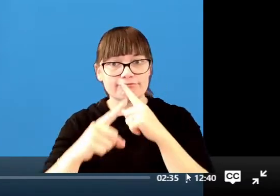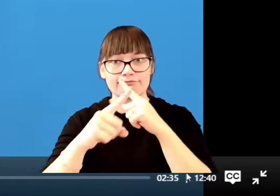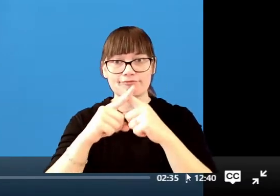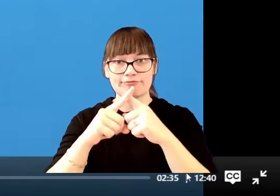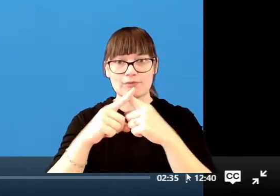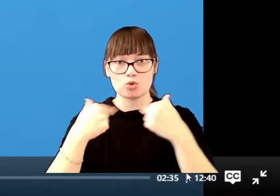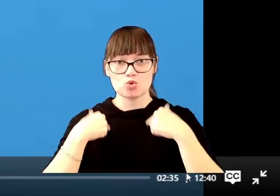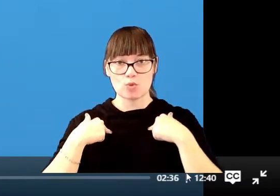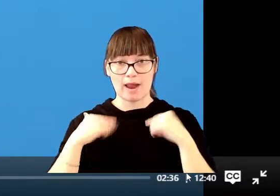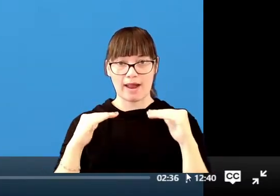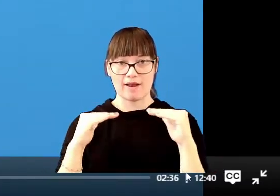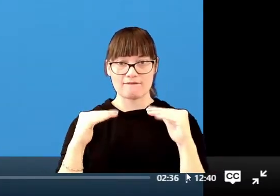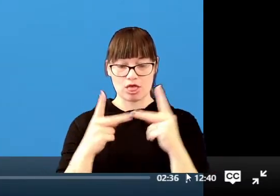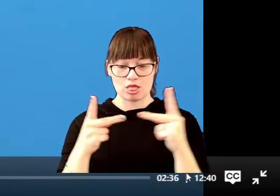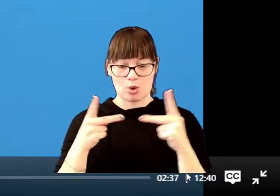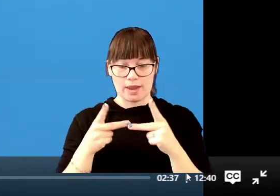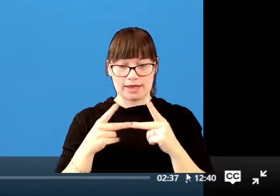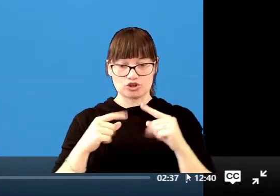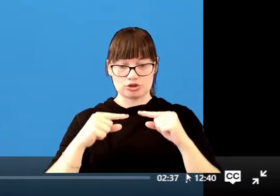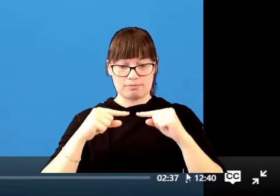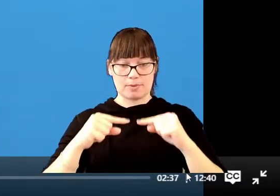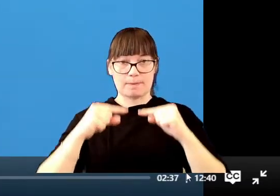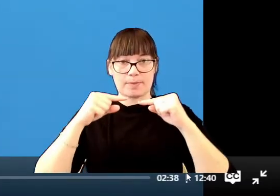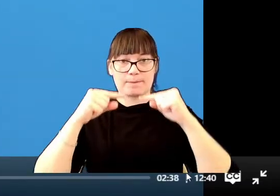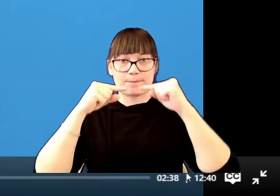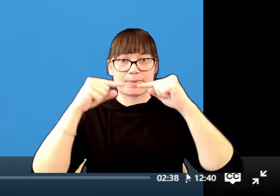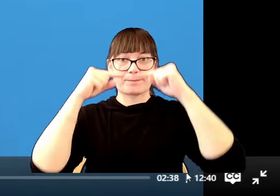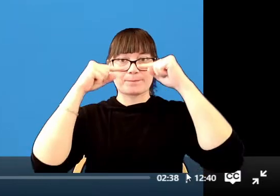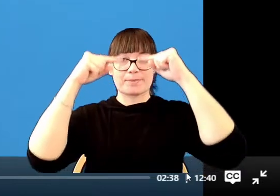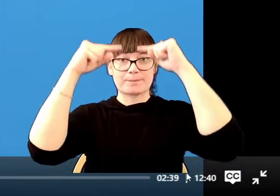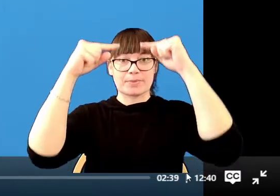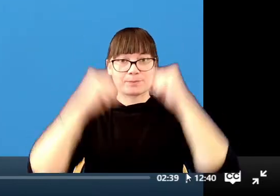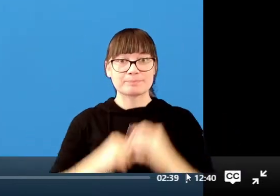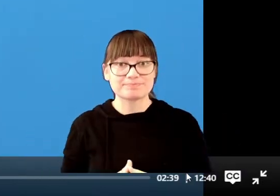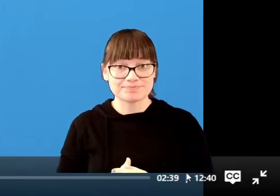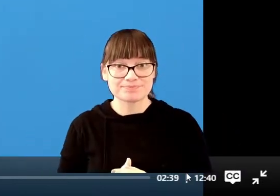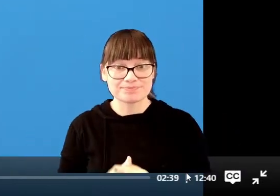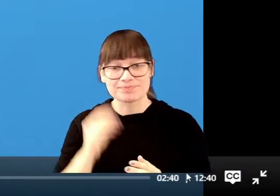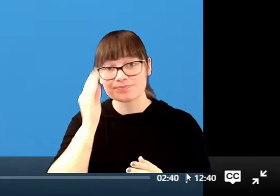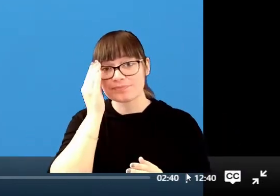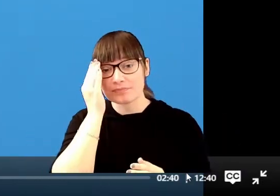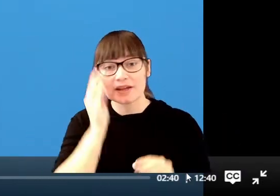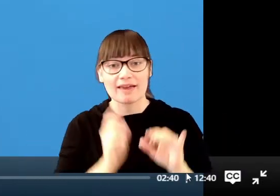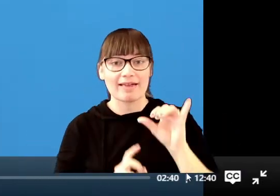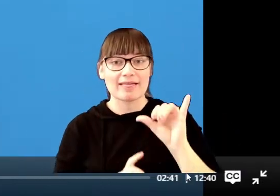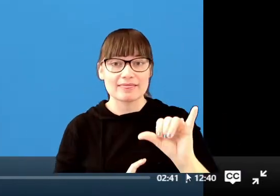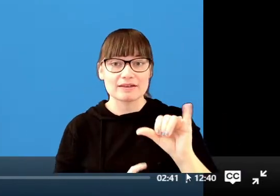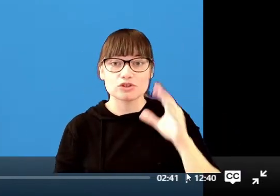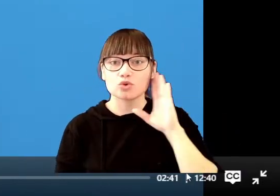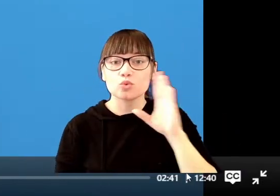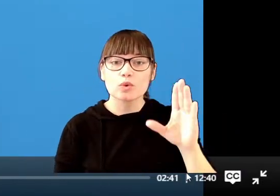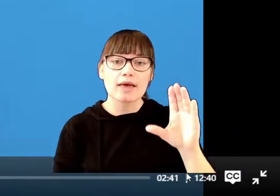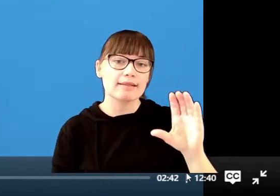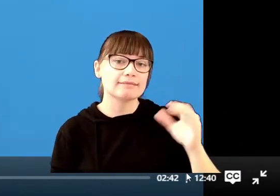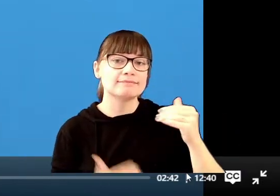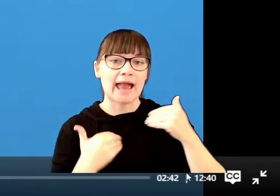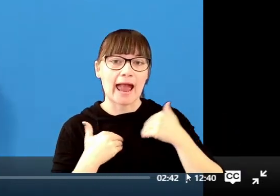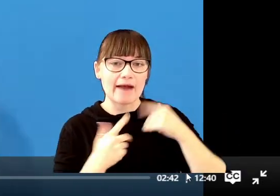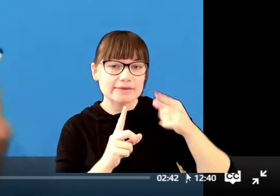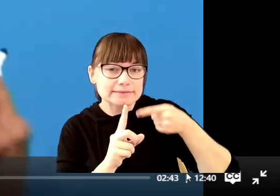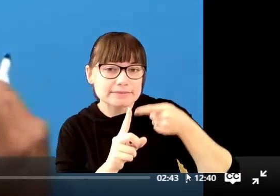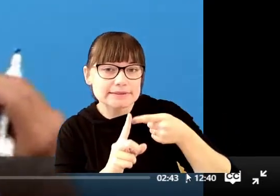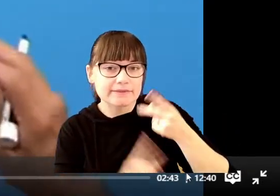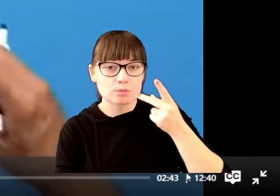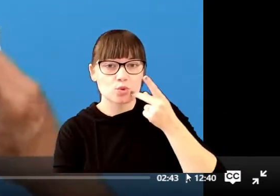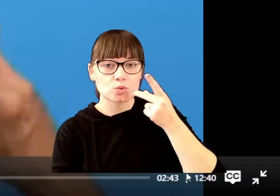same spot as one another. And in those spots, they are going to code for a particular